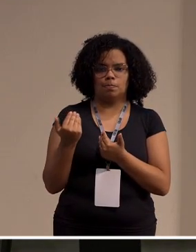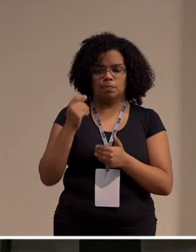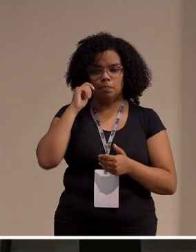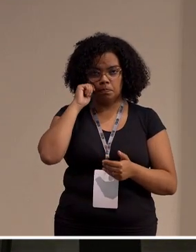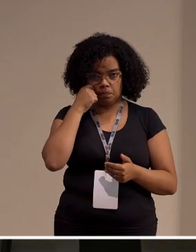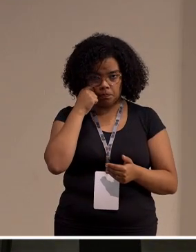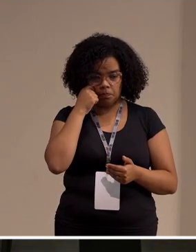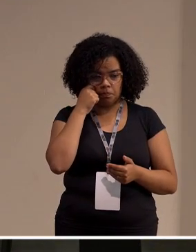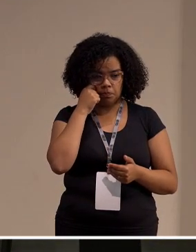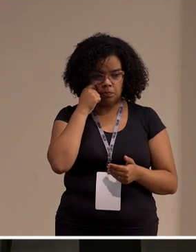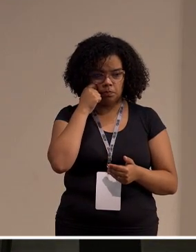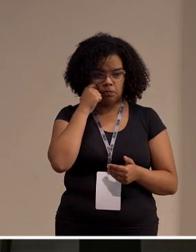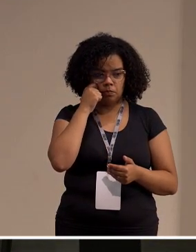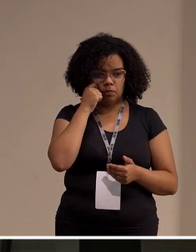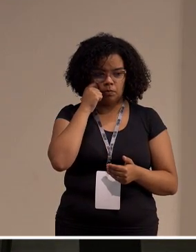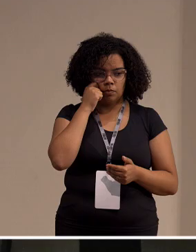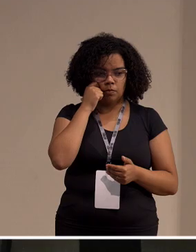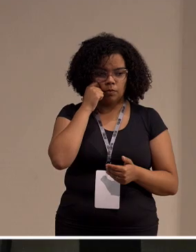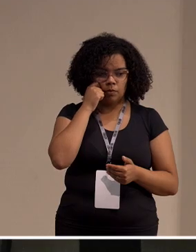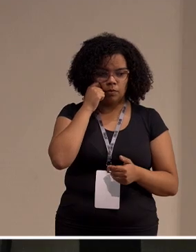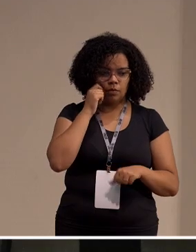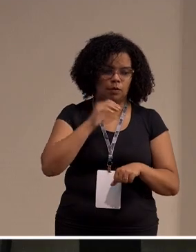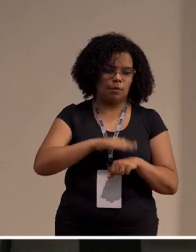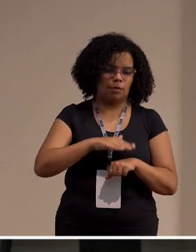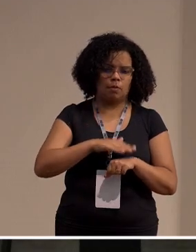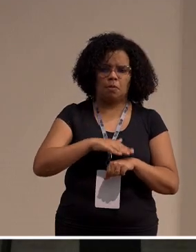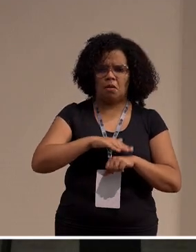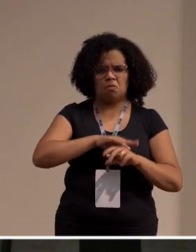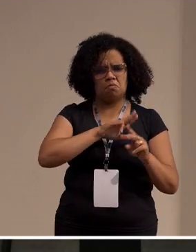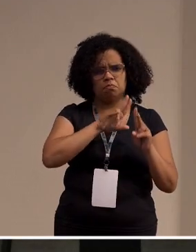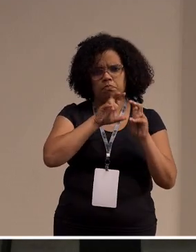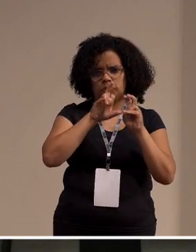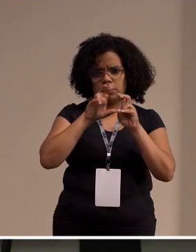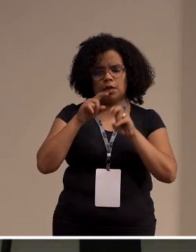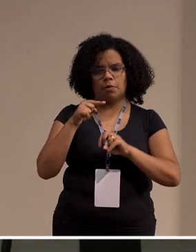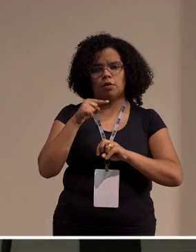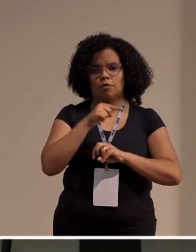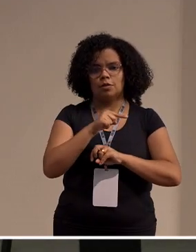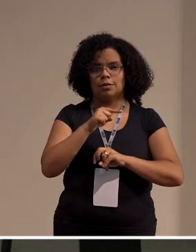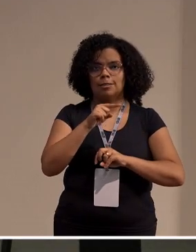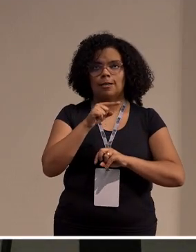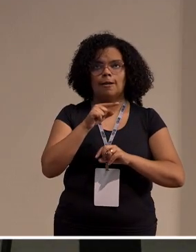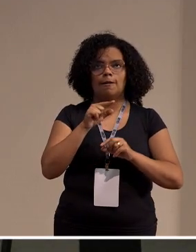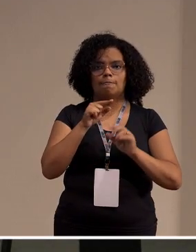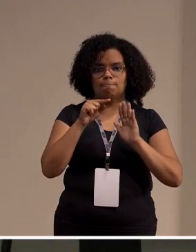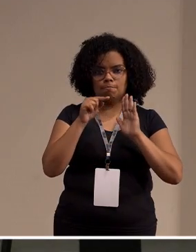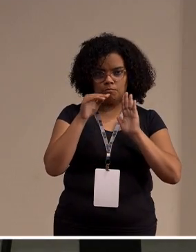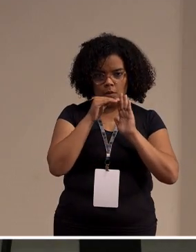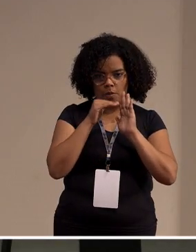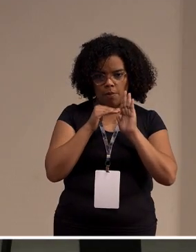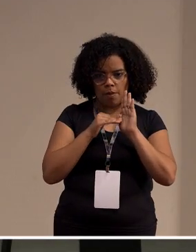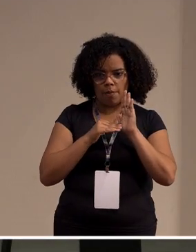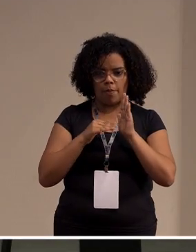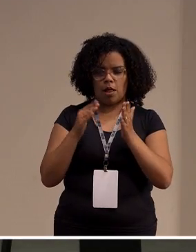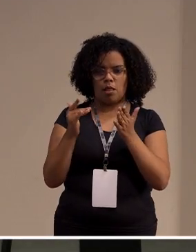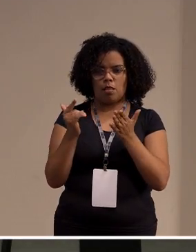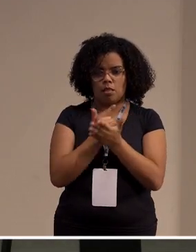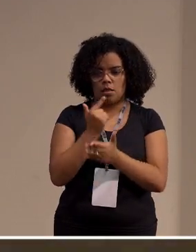negros que estão tratando, seja lá de qual for o tema, que você considera hoje expoentes da literatura